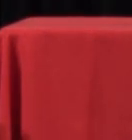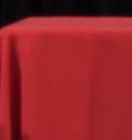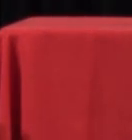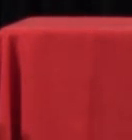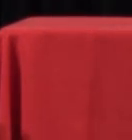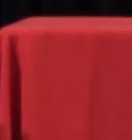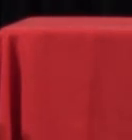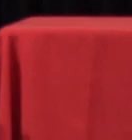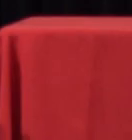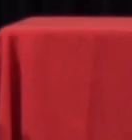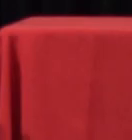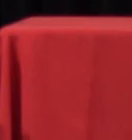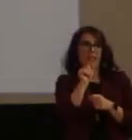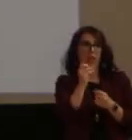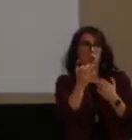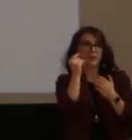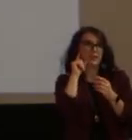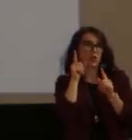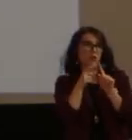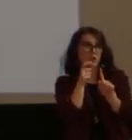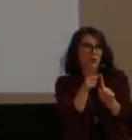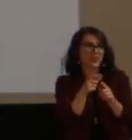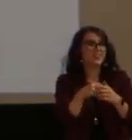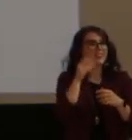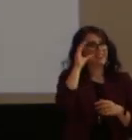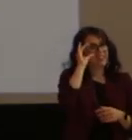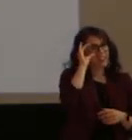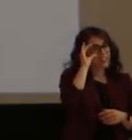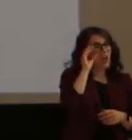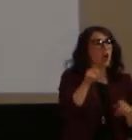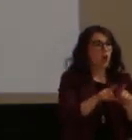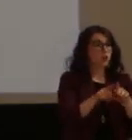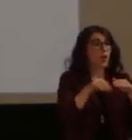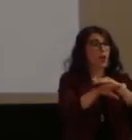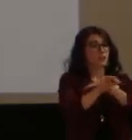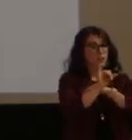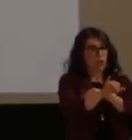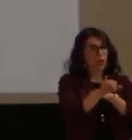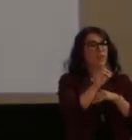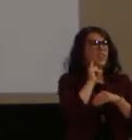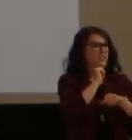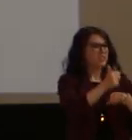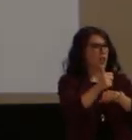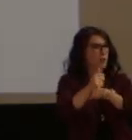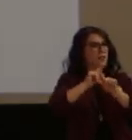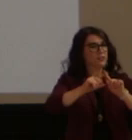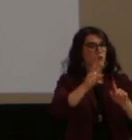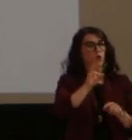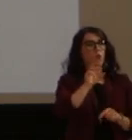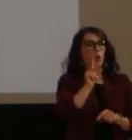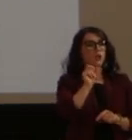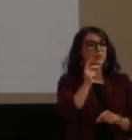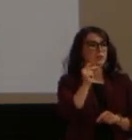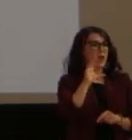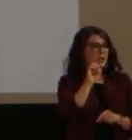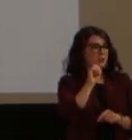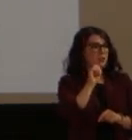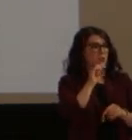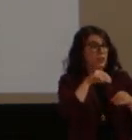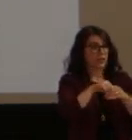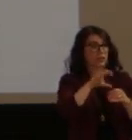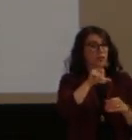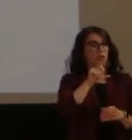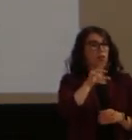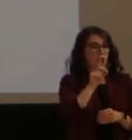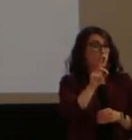hearing. After approval, users can create multiple project workspaces that live in the cloud. The workspaces can be